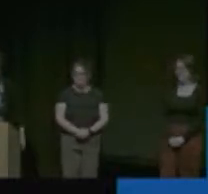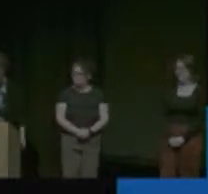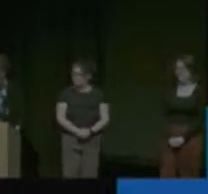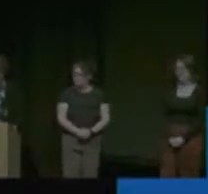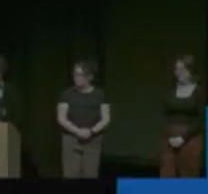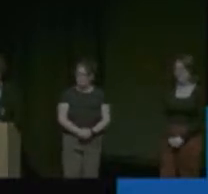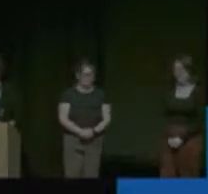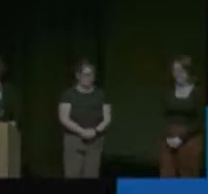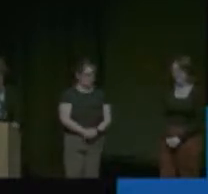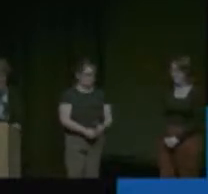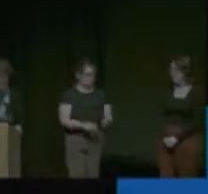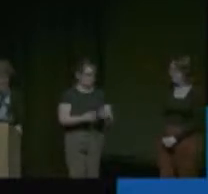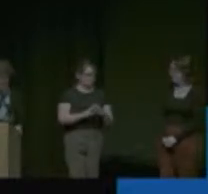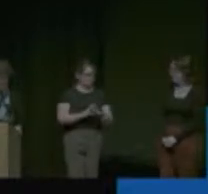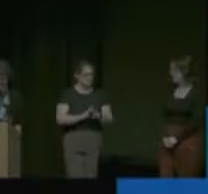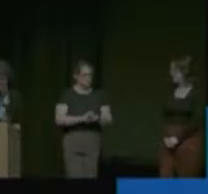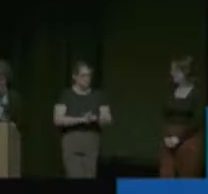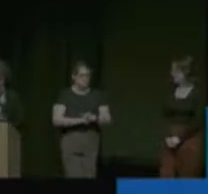you, Heather.